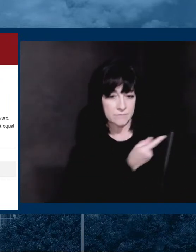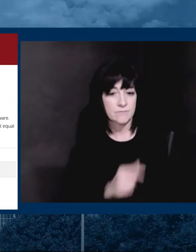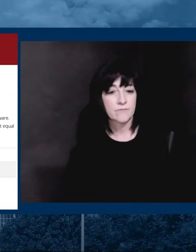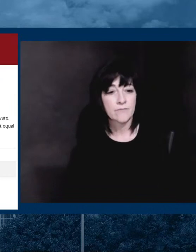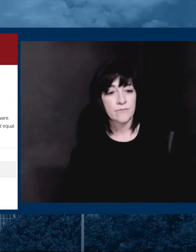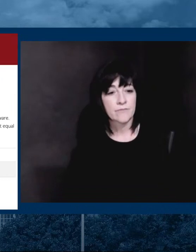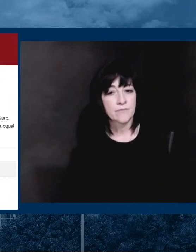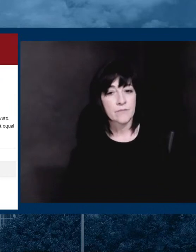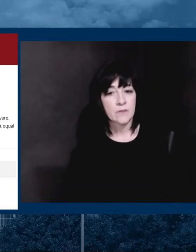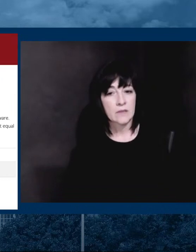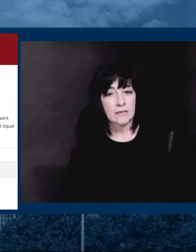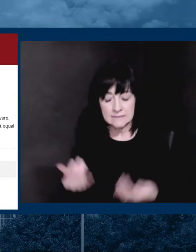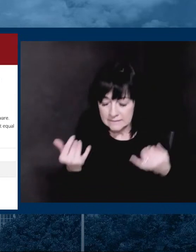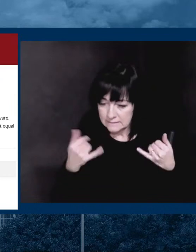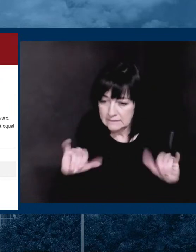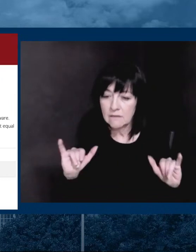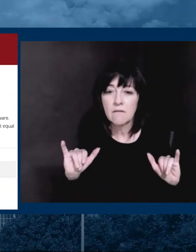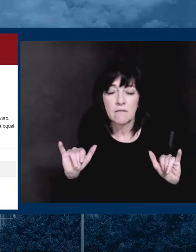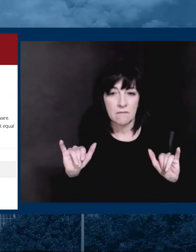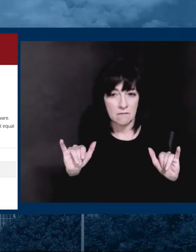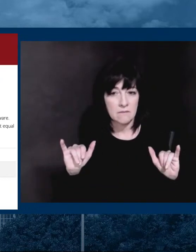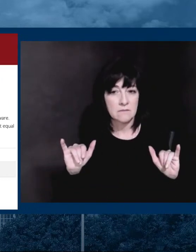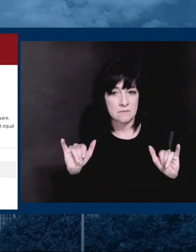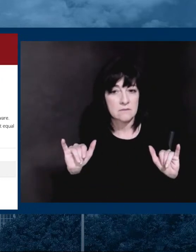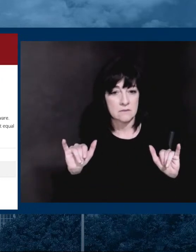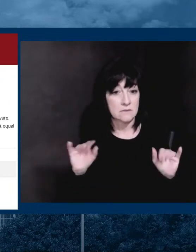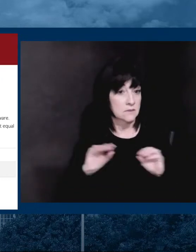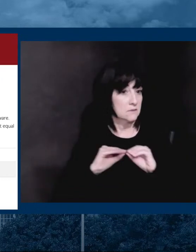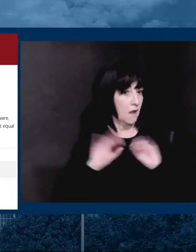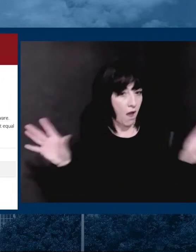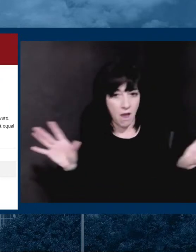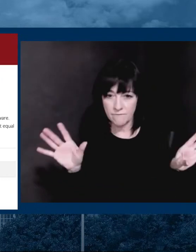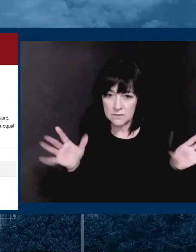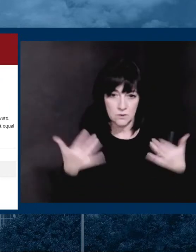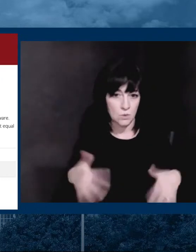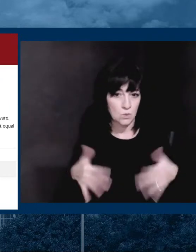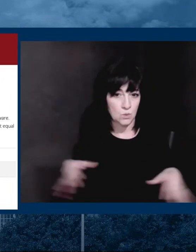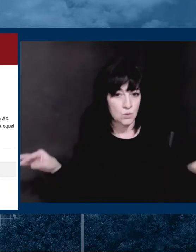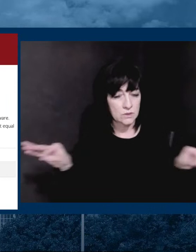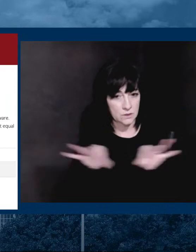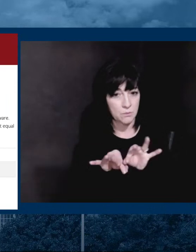But still, it is obviously very important that we